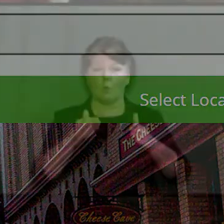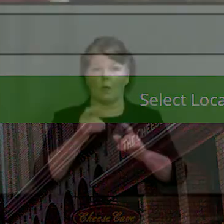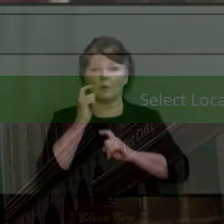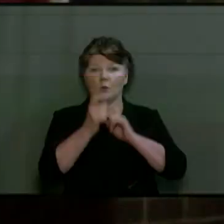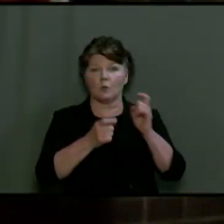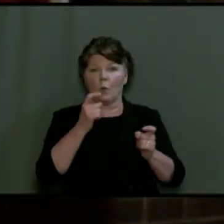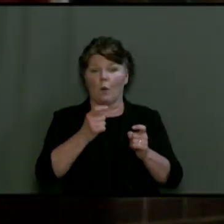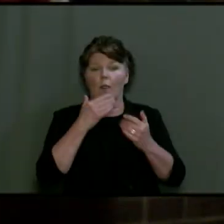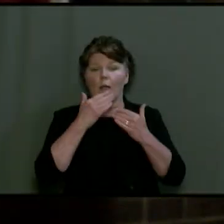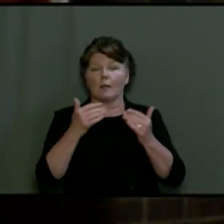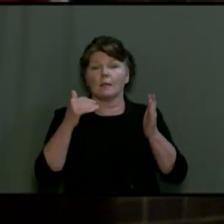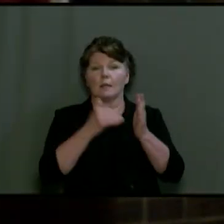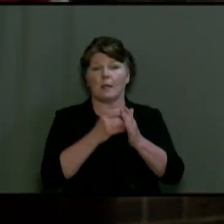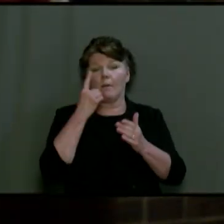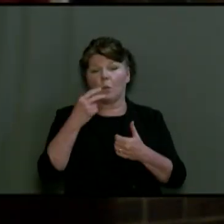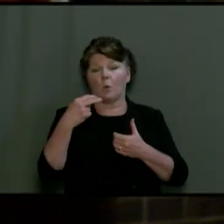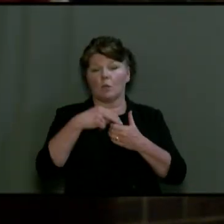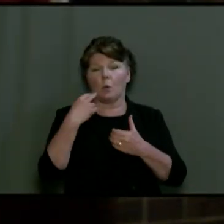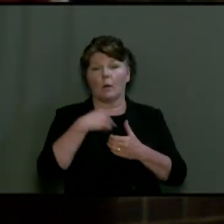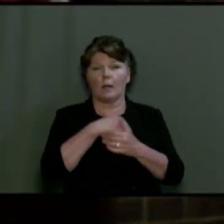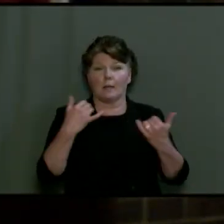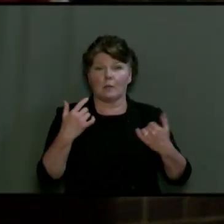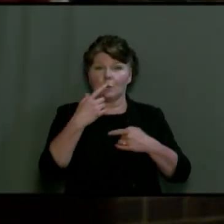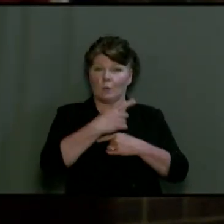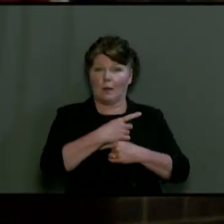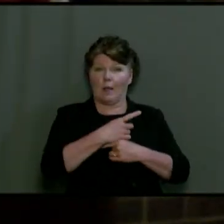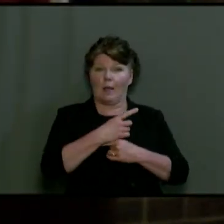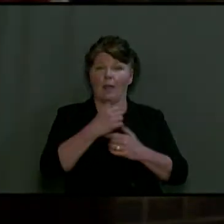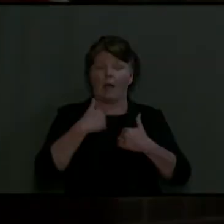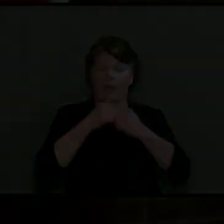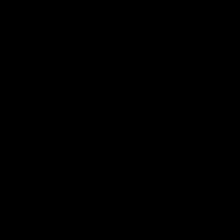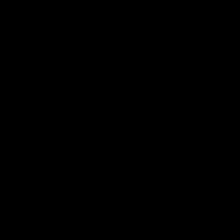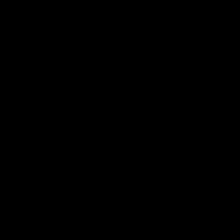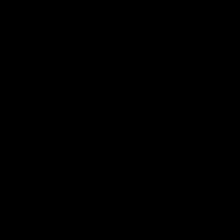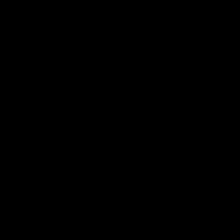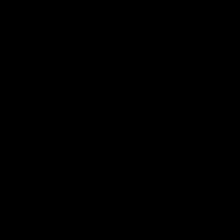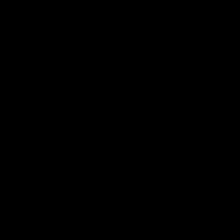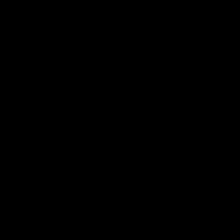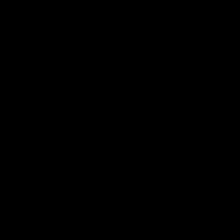Thank you again for joining us today. Have a blessed week.